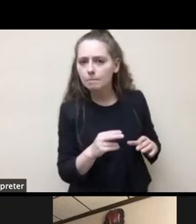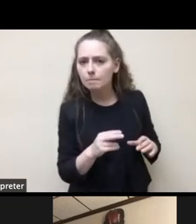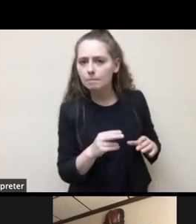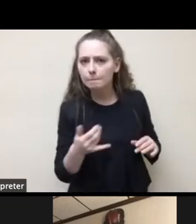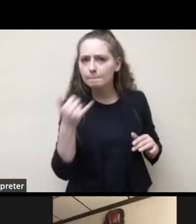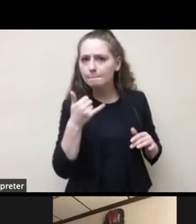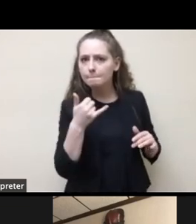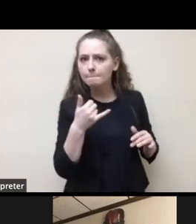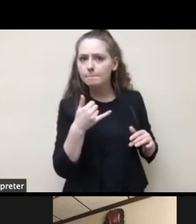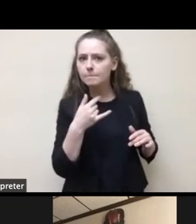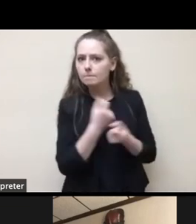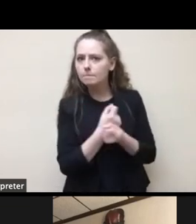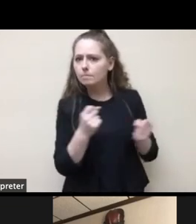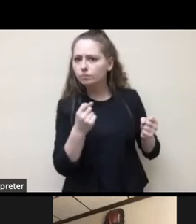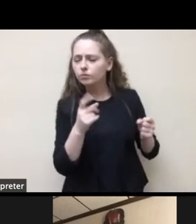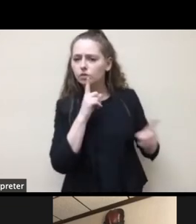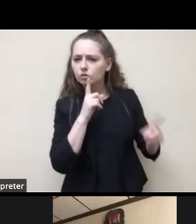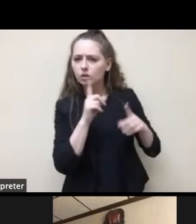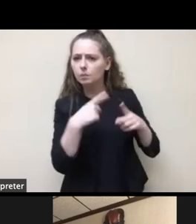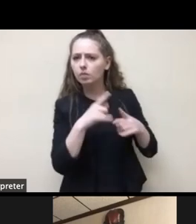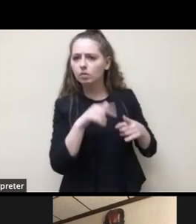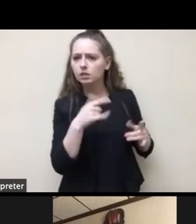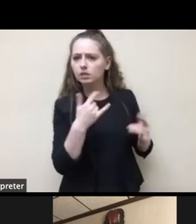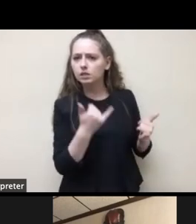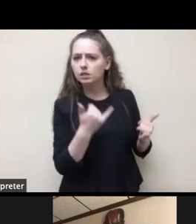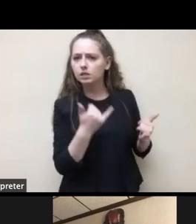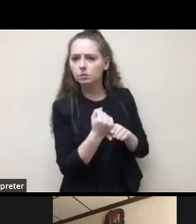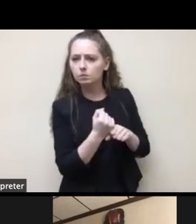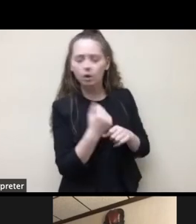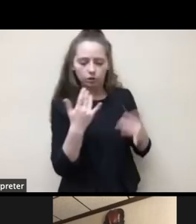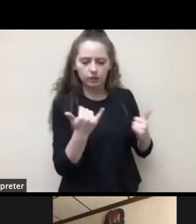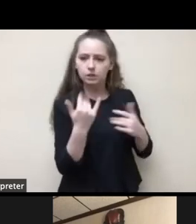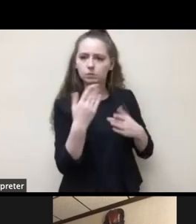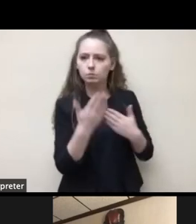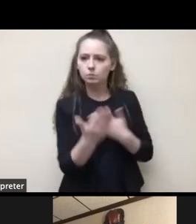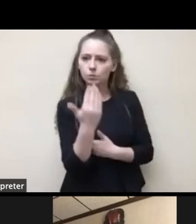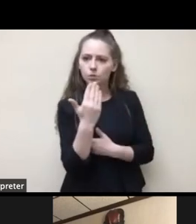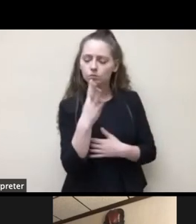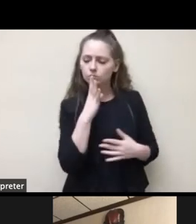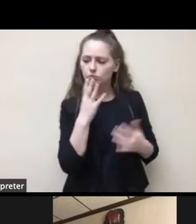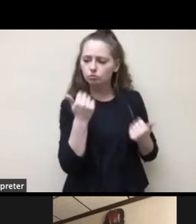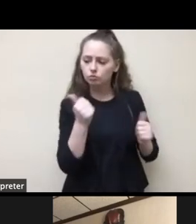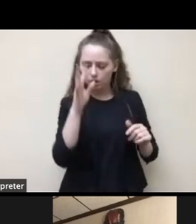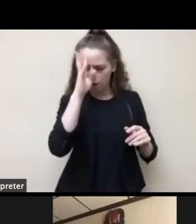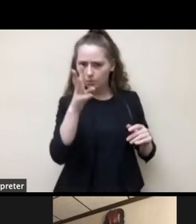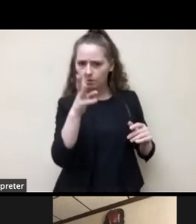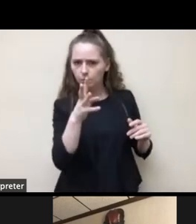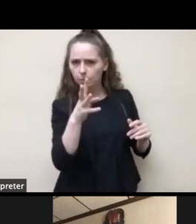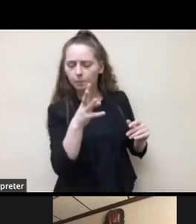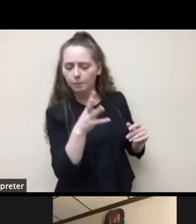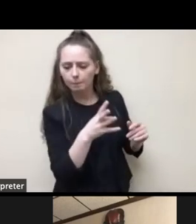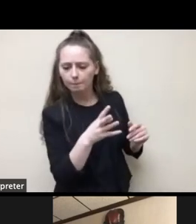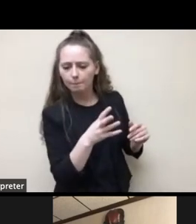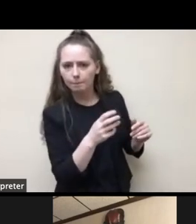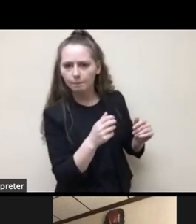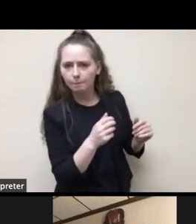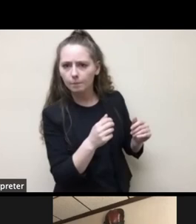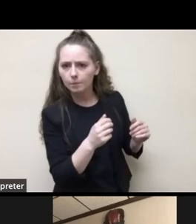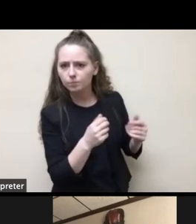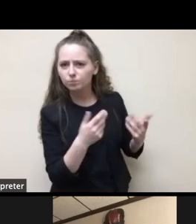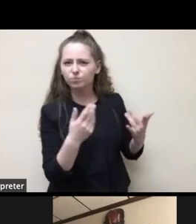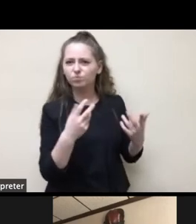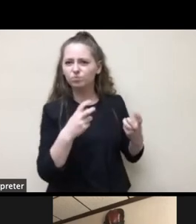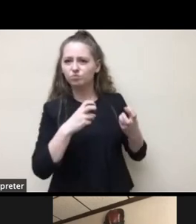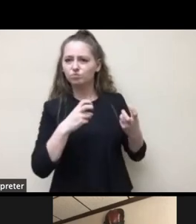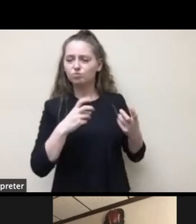talked about this morning, and we're going to try and come up with a decision probably in conjunction with you as to what the city of Hammond